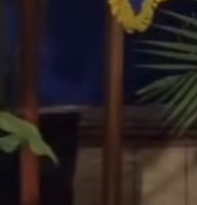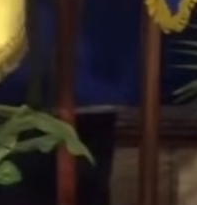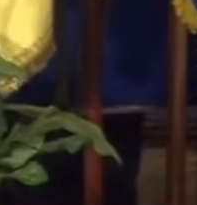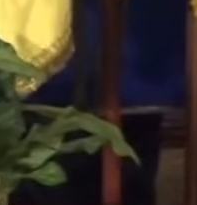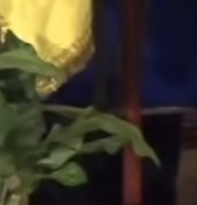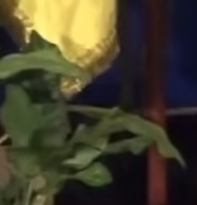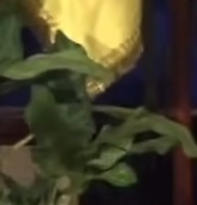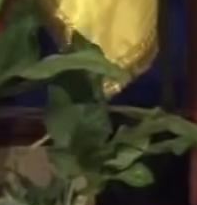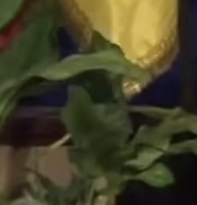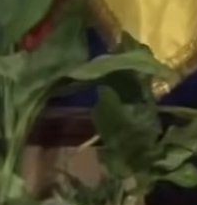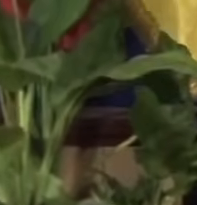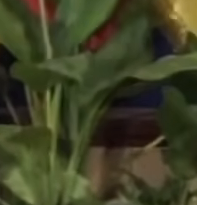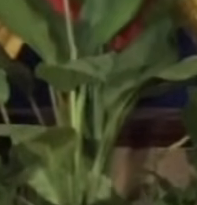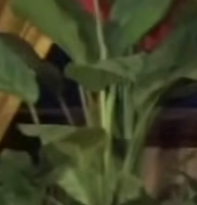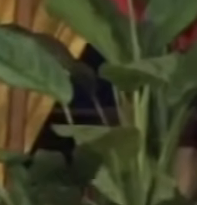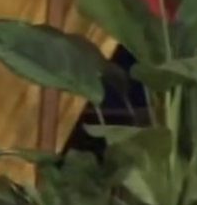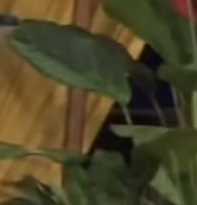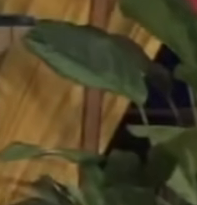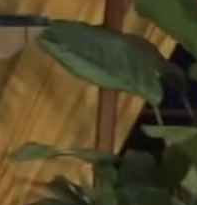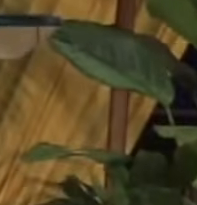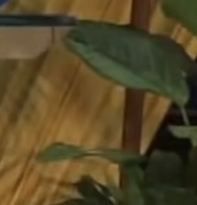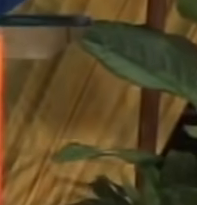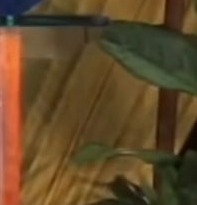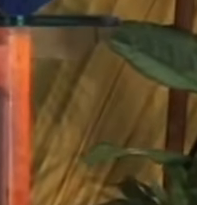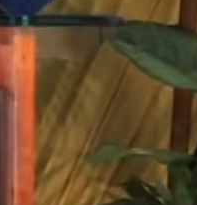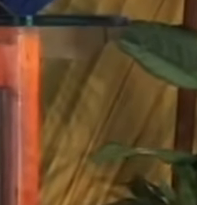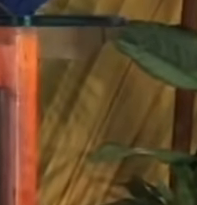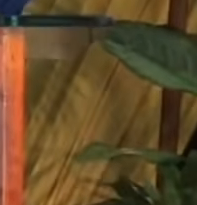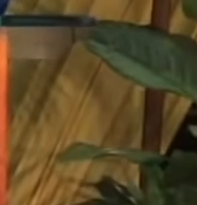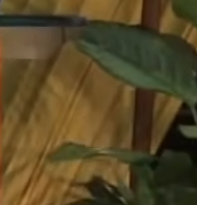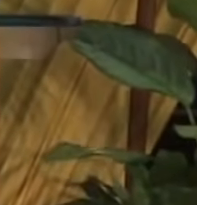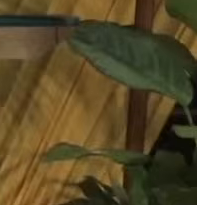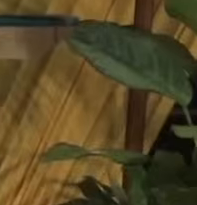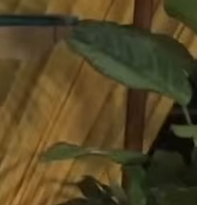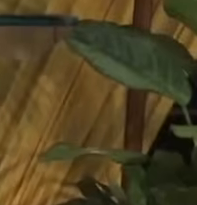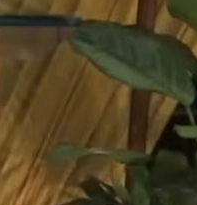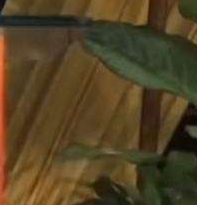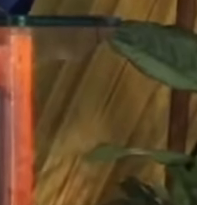need 45 minutes more. Can you help me out here? Listen to me carefully.